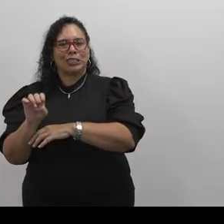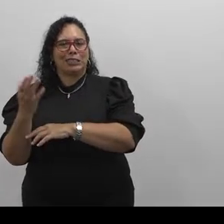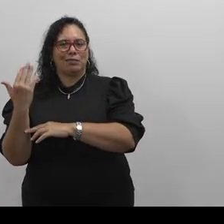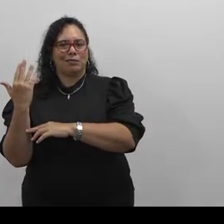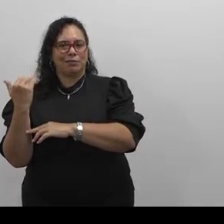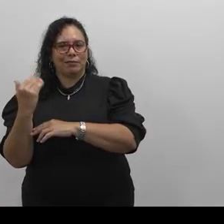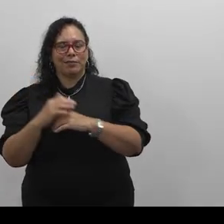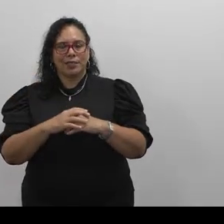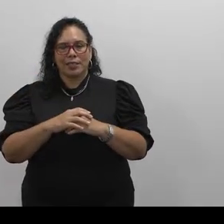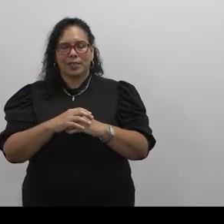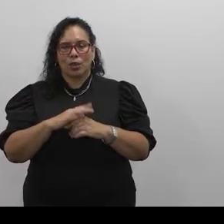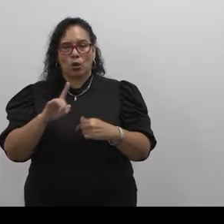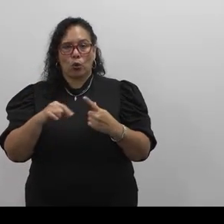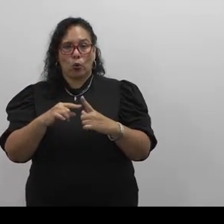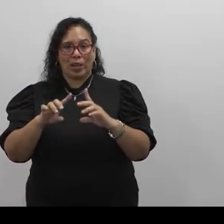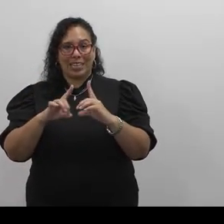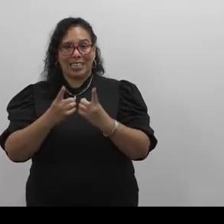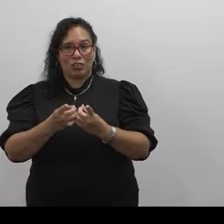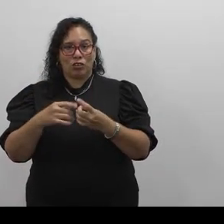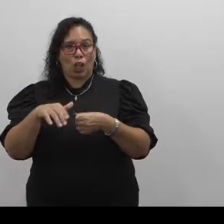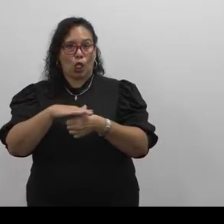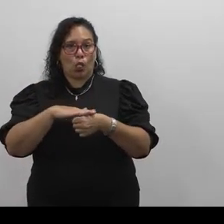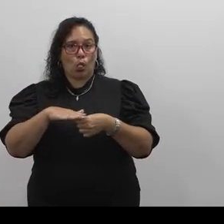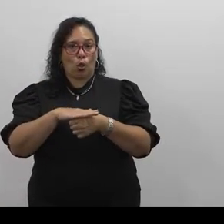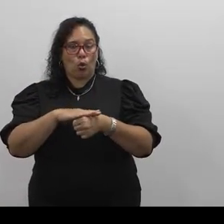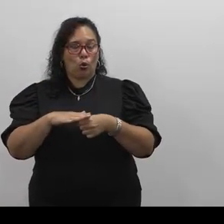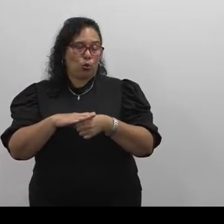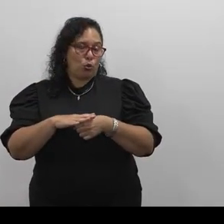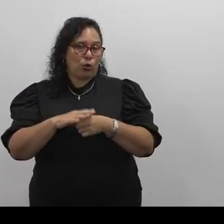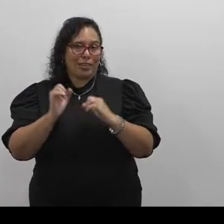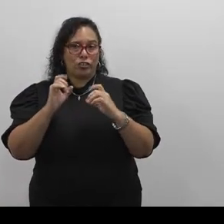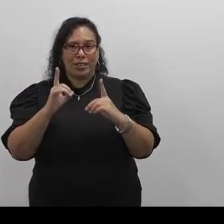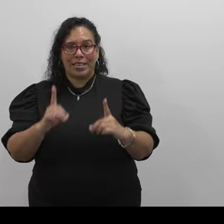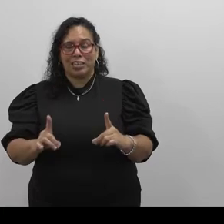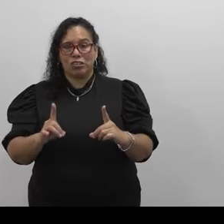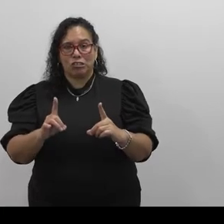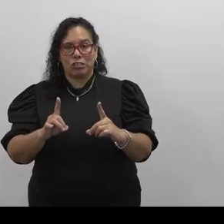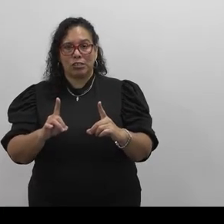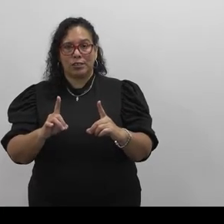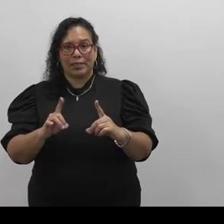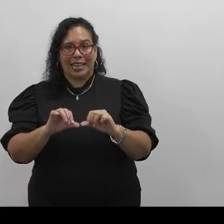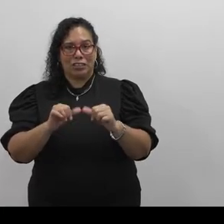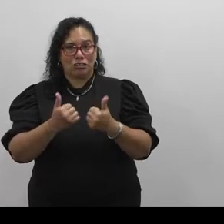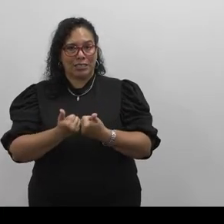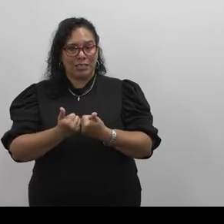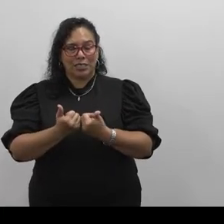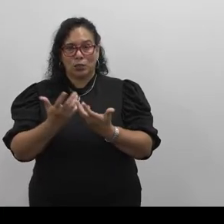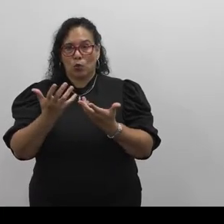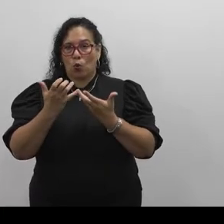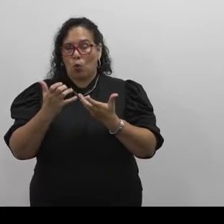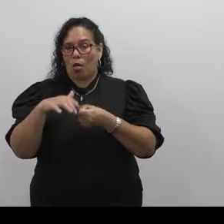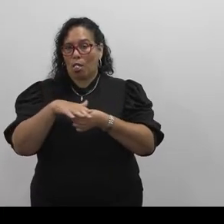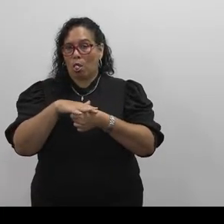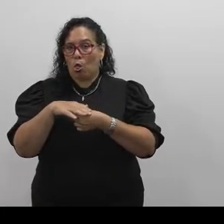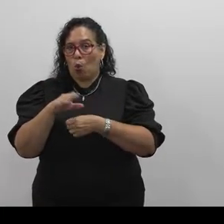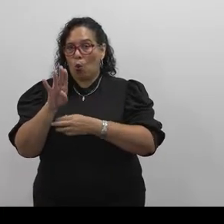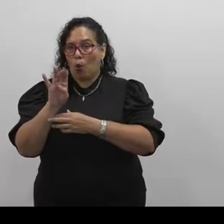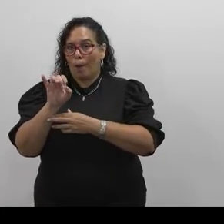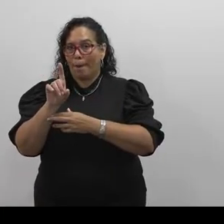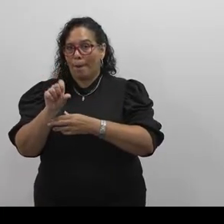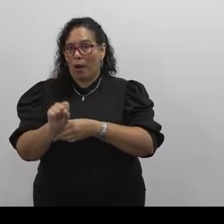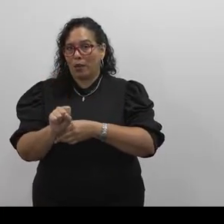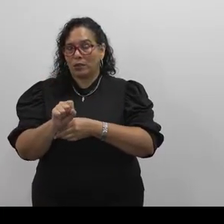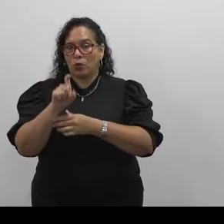When districts, local educational agencies seek out bond measures for capital improvement projects, local bonds, we